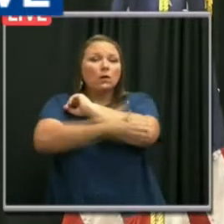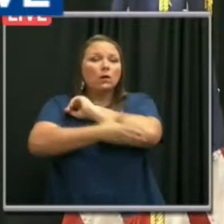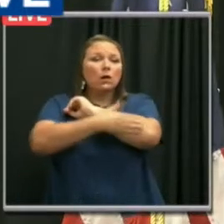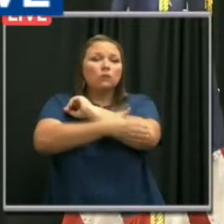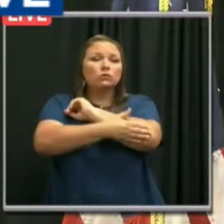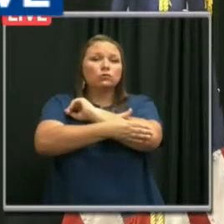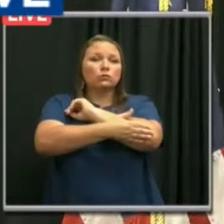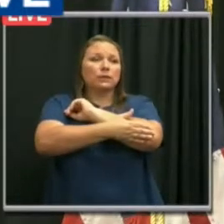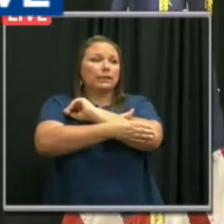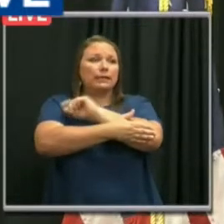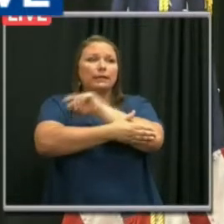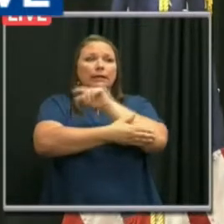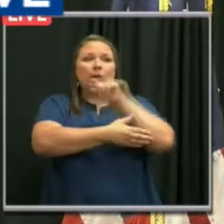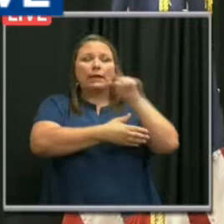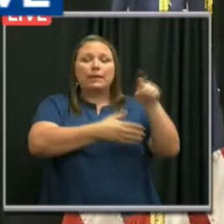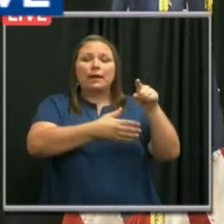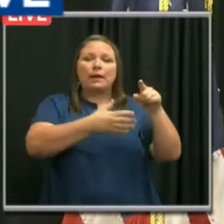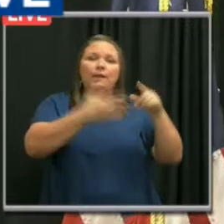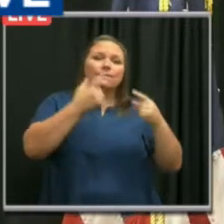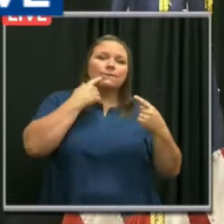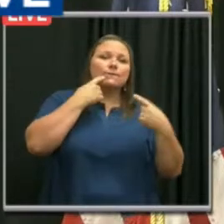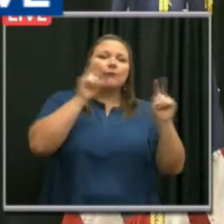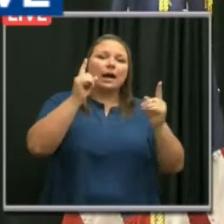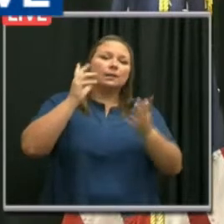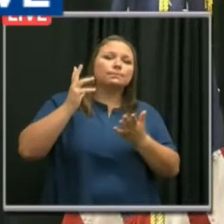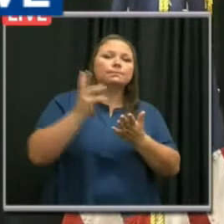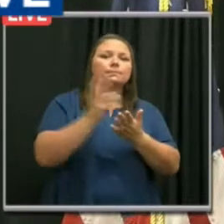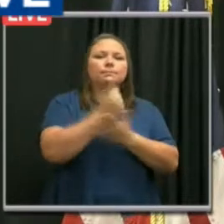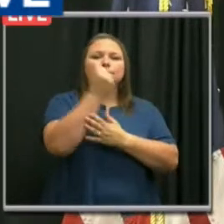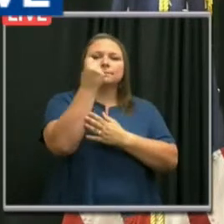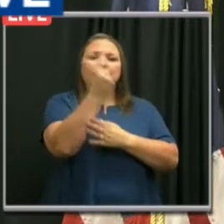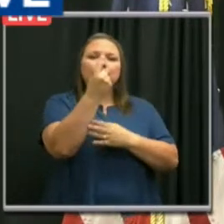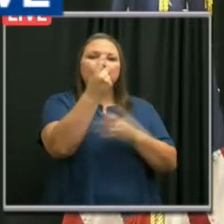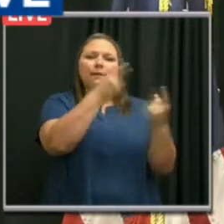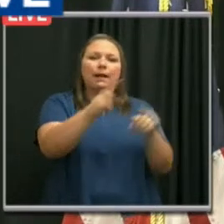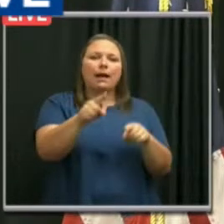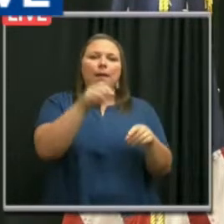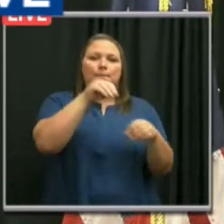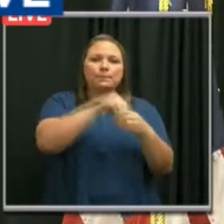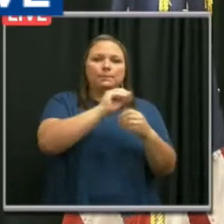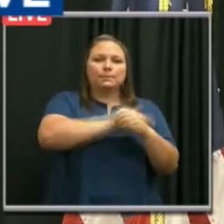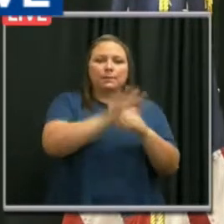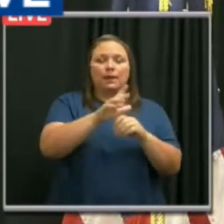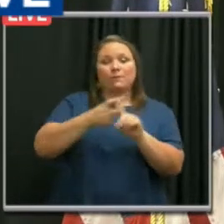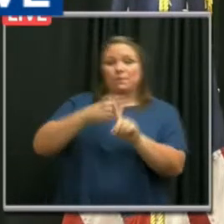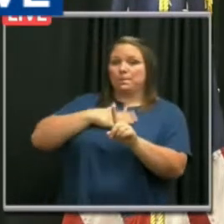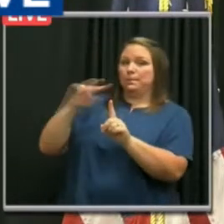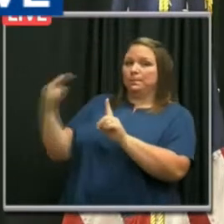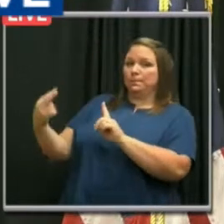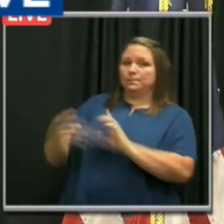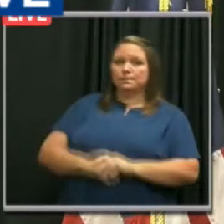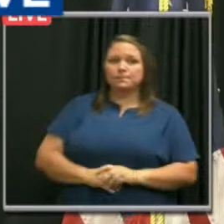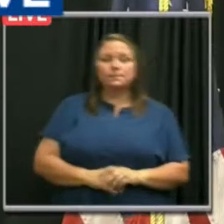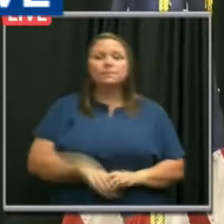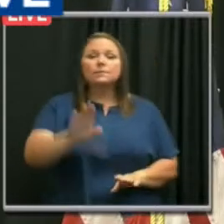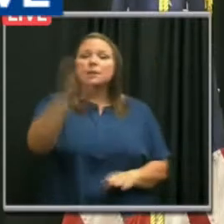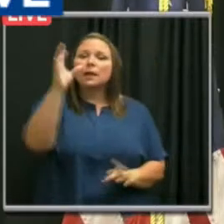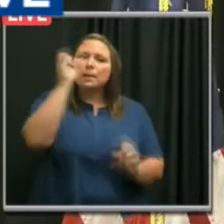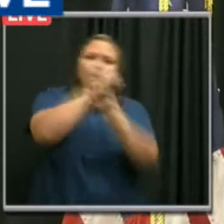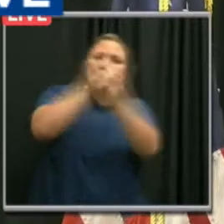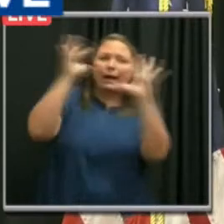an astonishing milestone in the COVID-19 pandemic from my perspective. Imagine